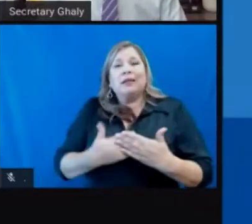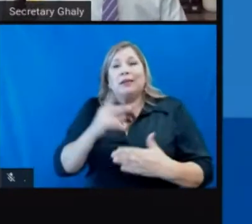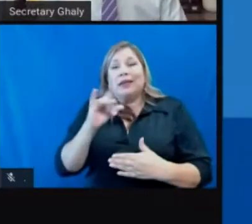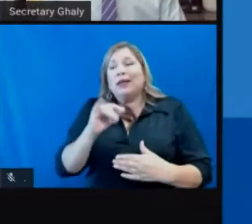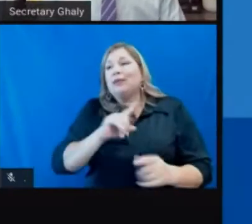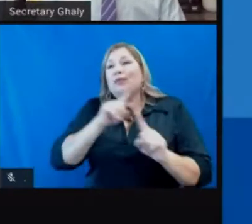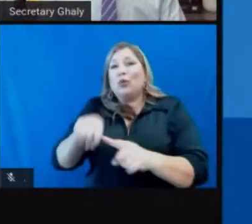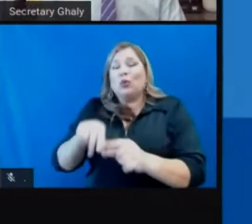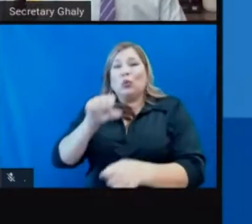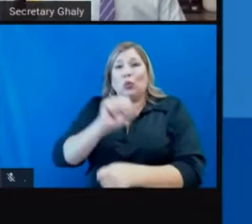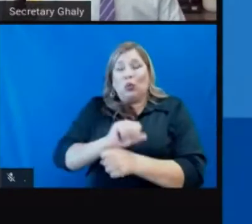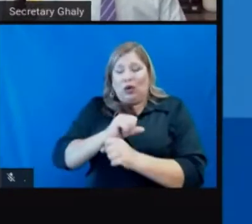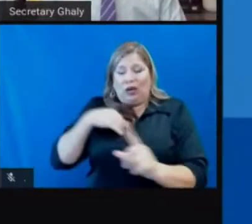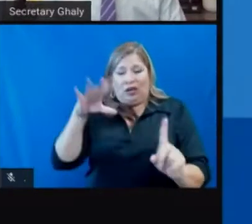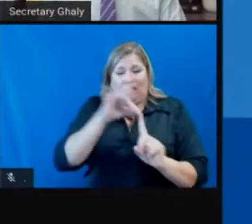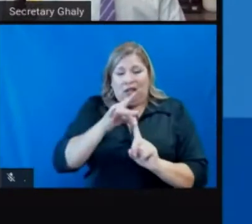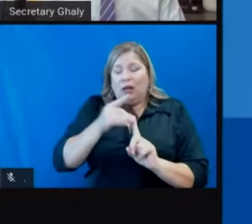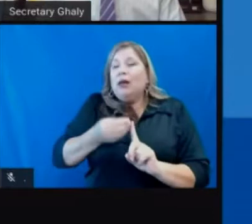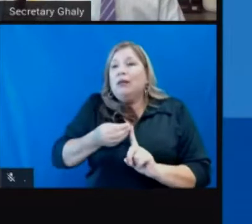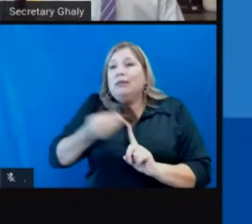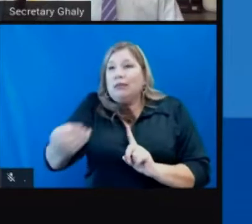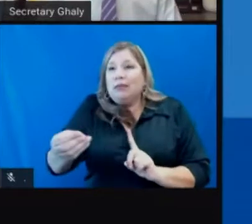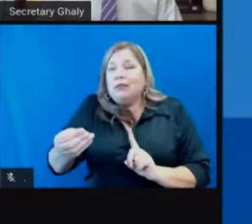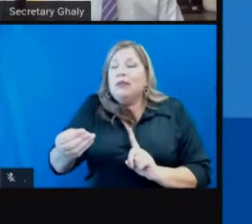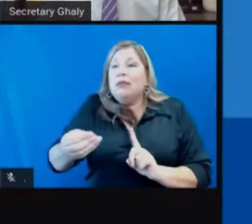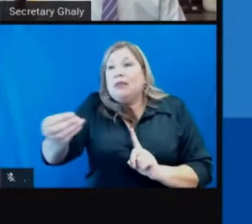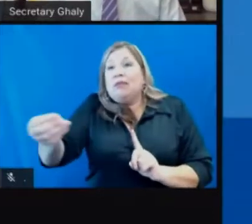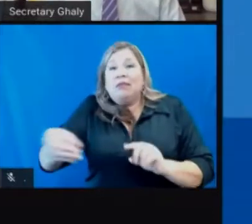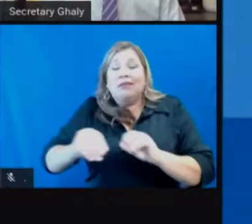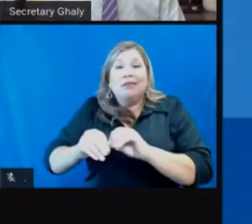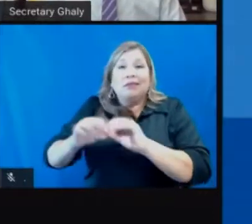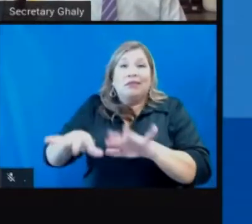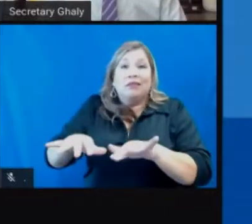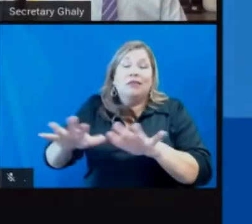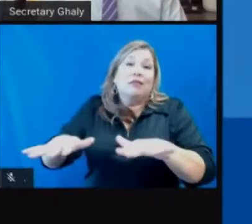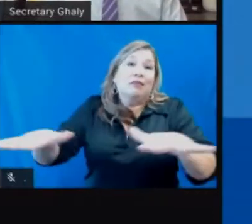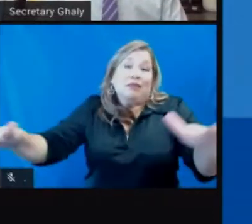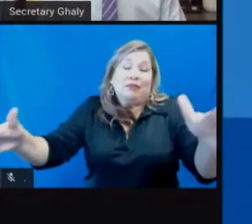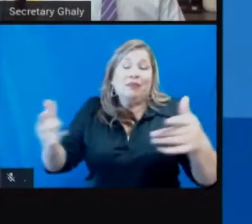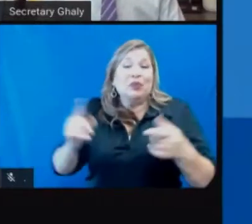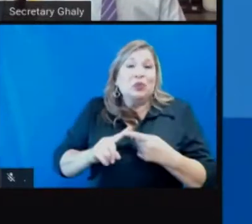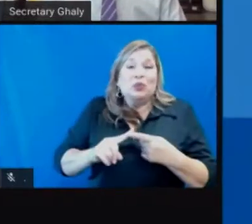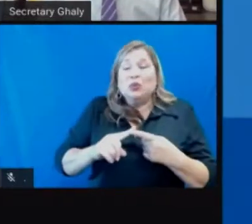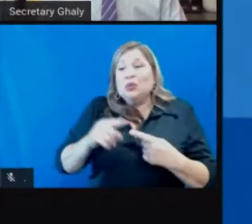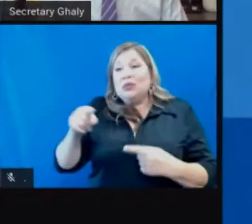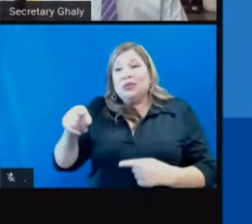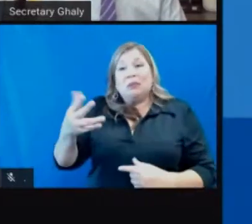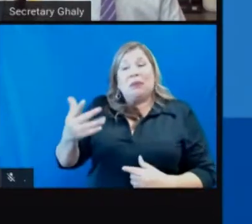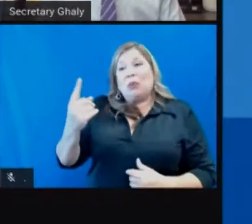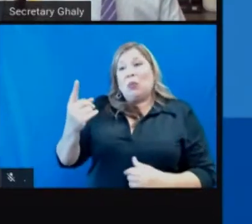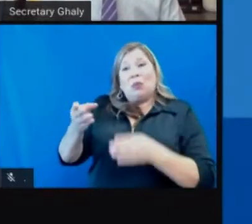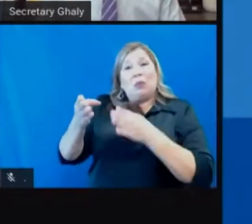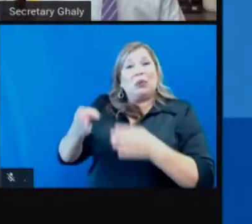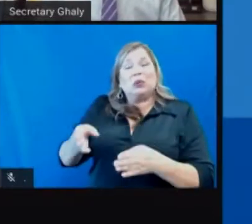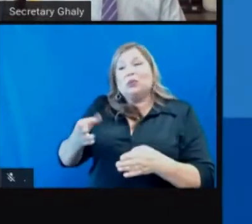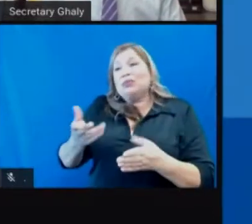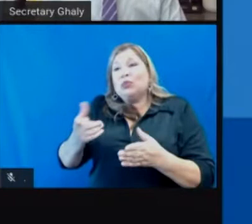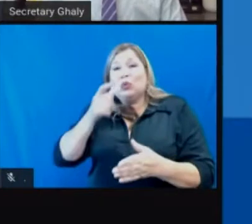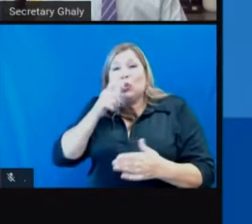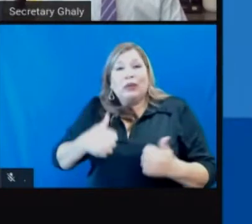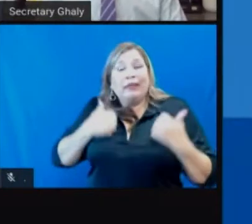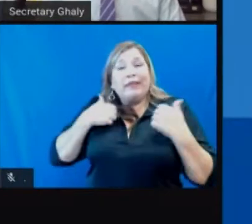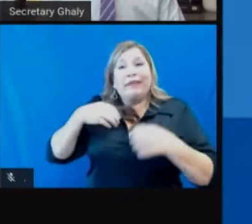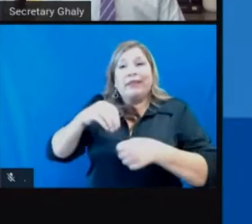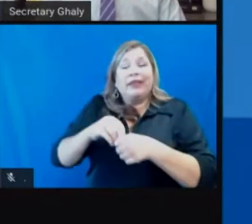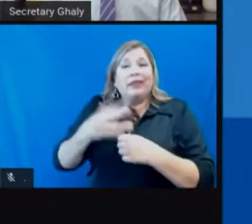is passed on, maybe not the next day, but a day or two later, to a vulnerable resident in a congregate care